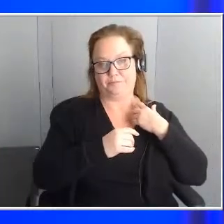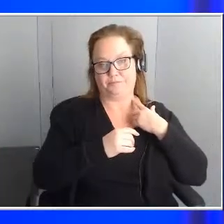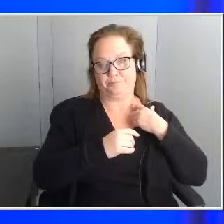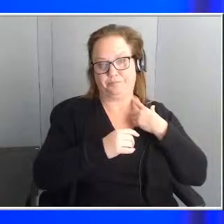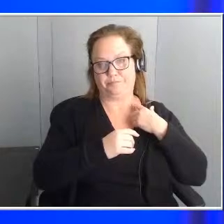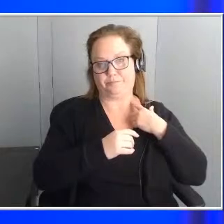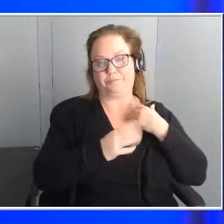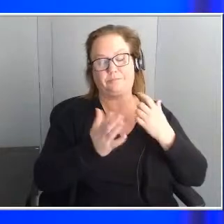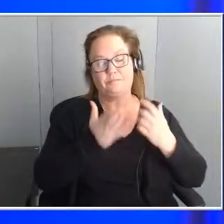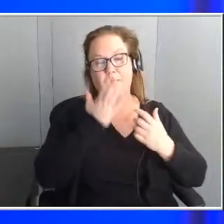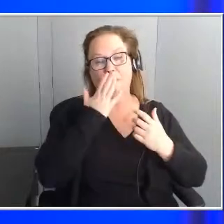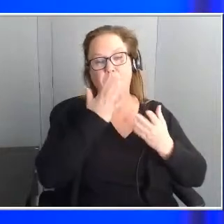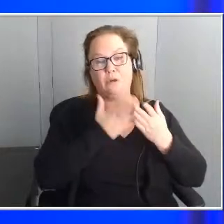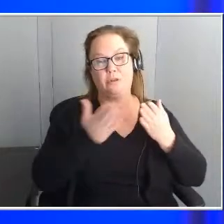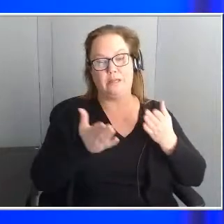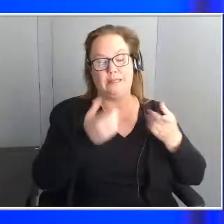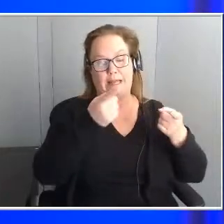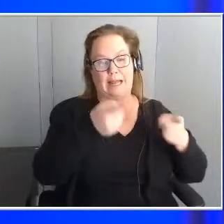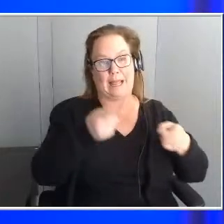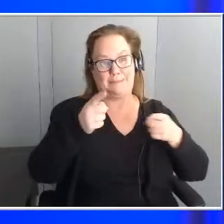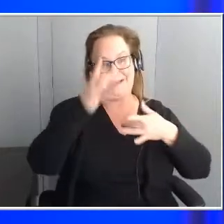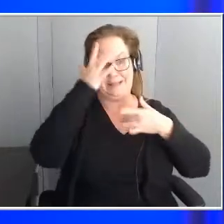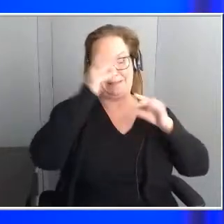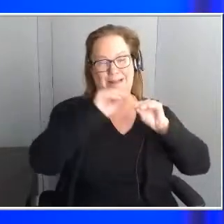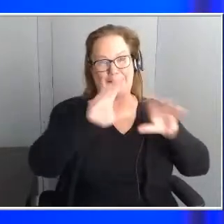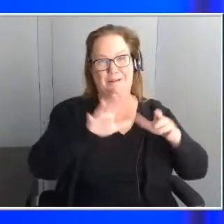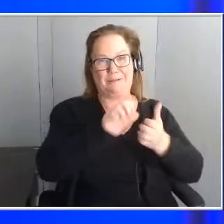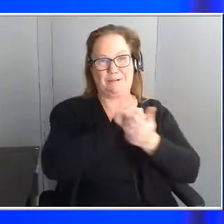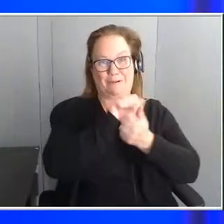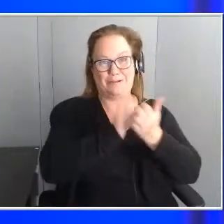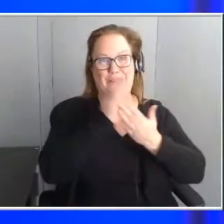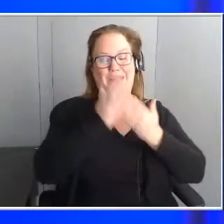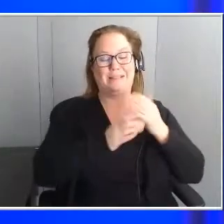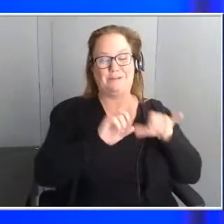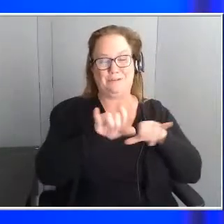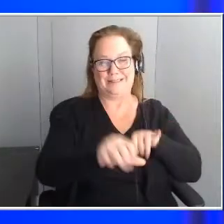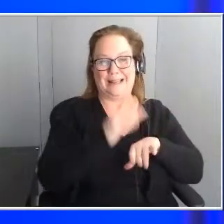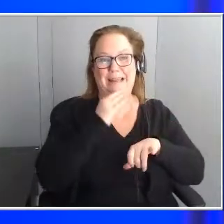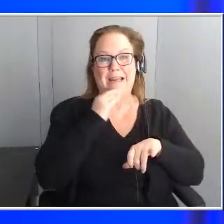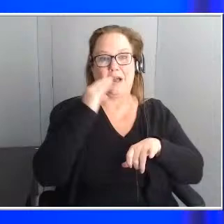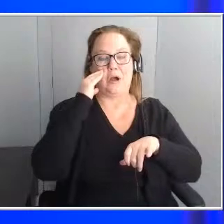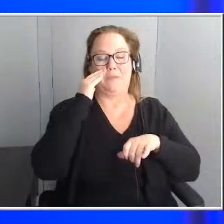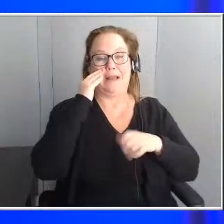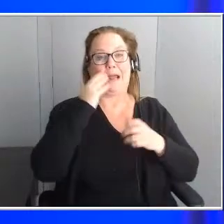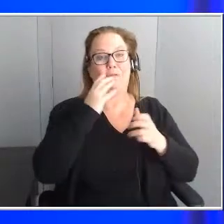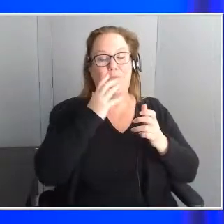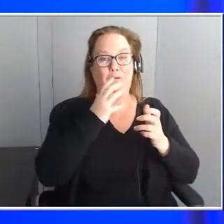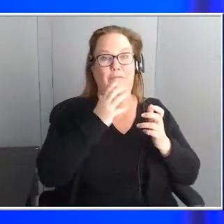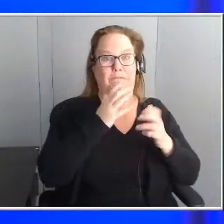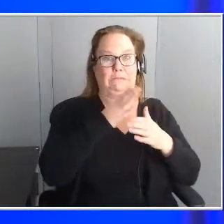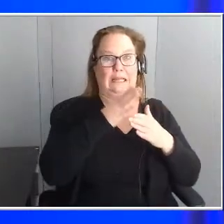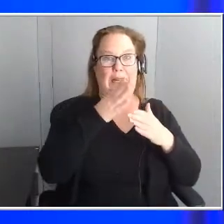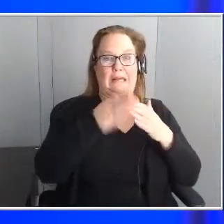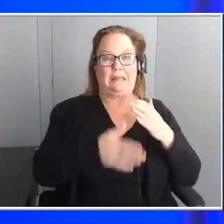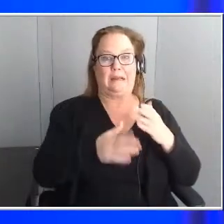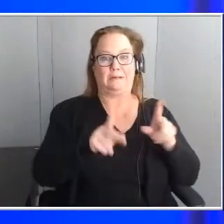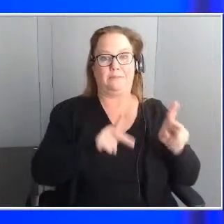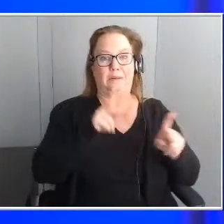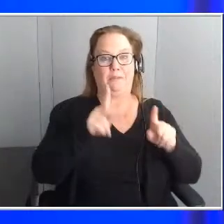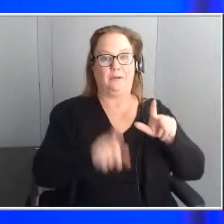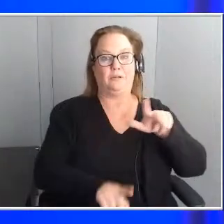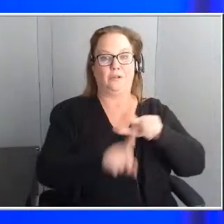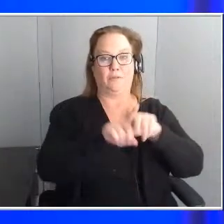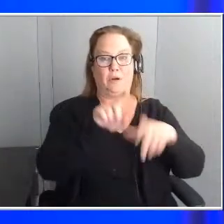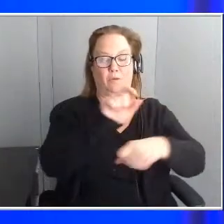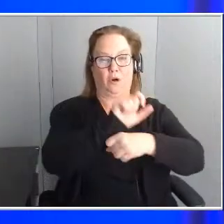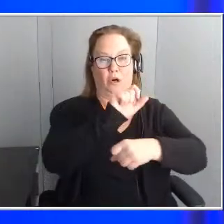thing that happened during the pandemic, and as we're emerging from that acute phase of the pandemic, I am seeing a lot more people show up at work or show